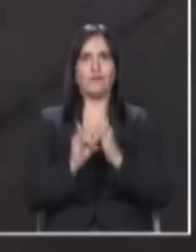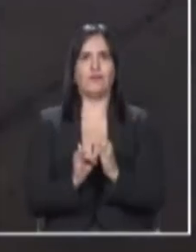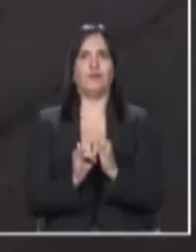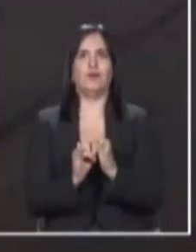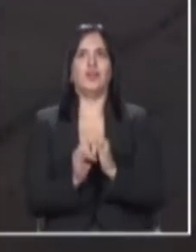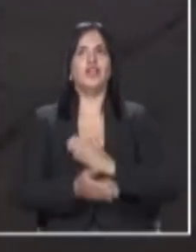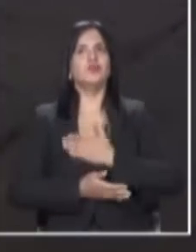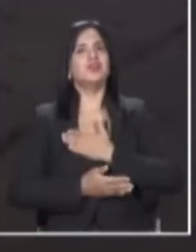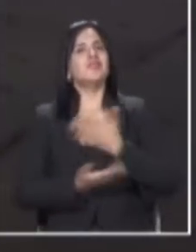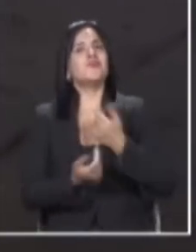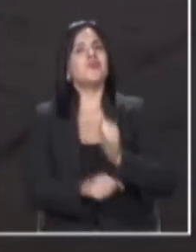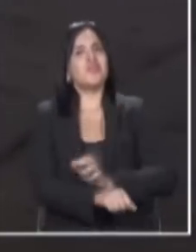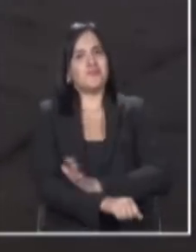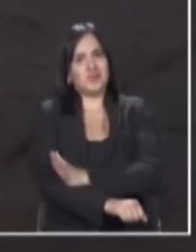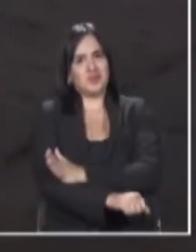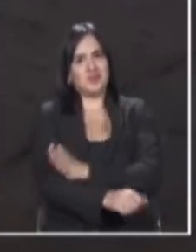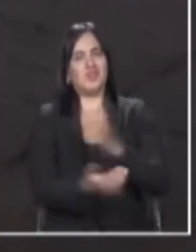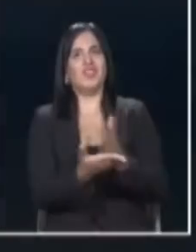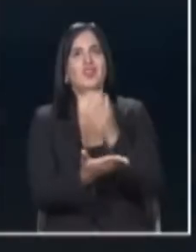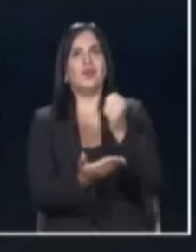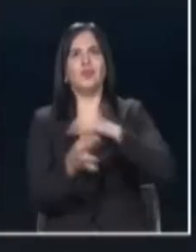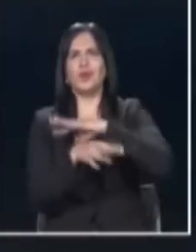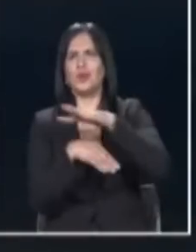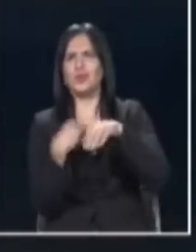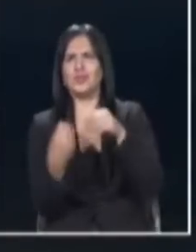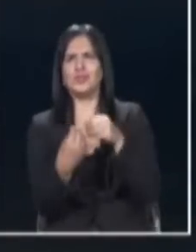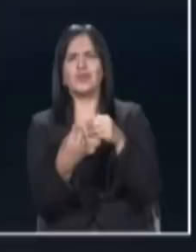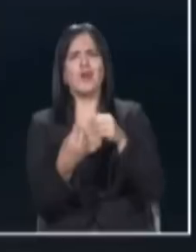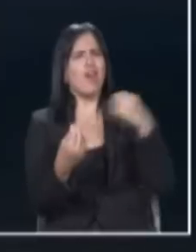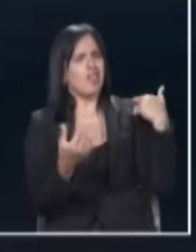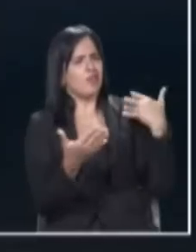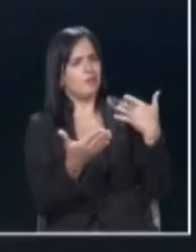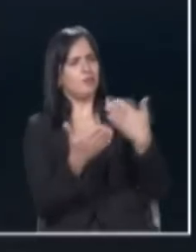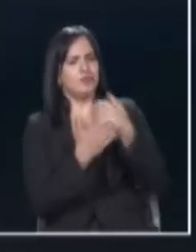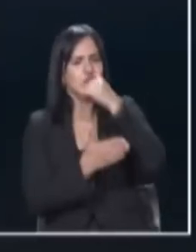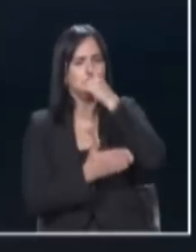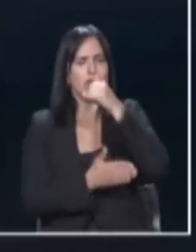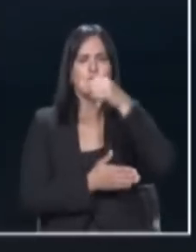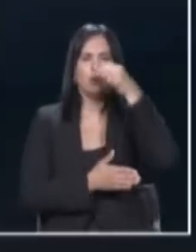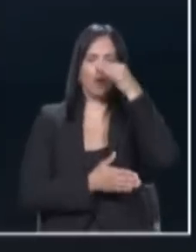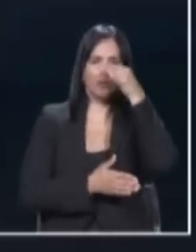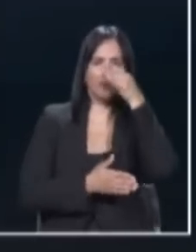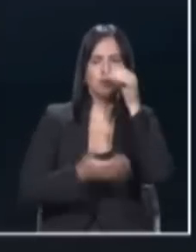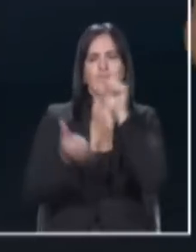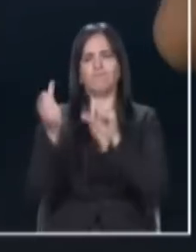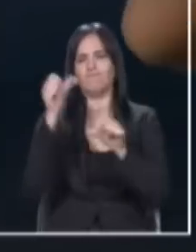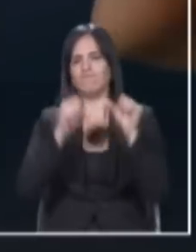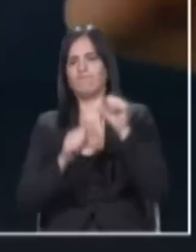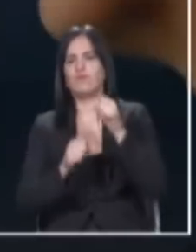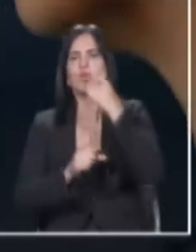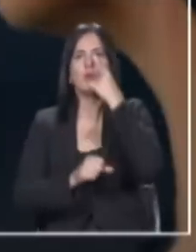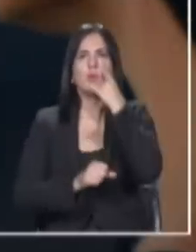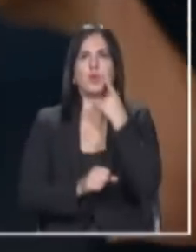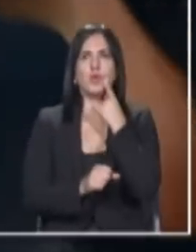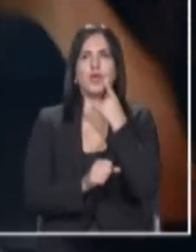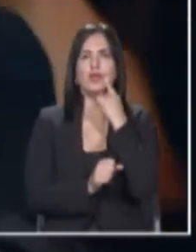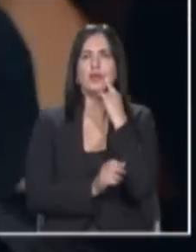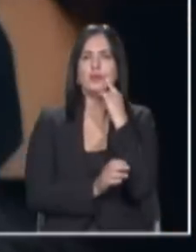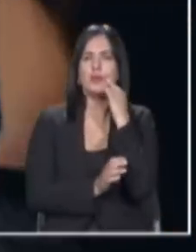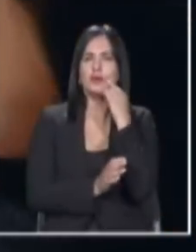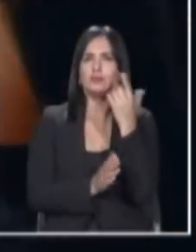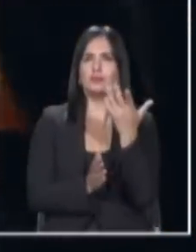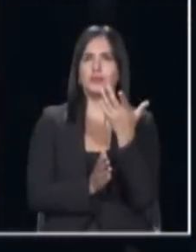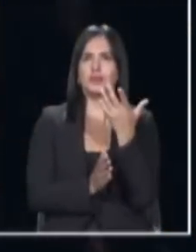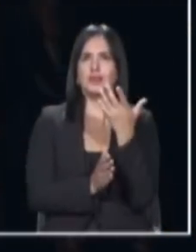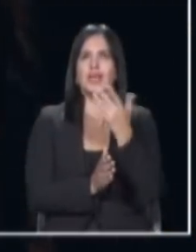accomplishment it was the culmination of many years of observation experimentation and contemplation and I knew that